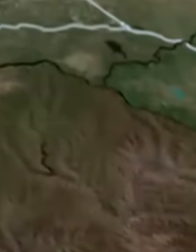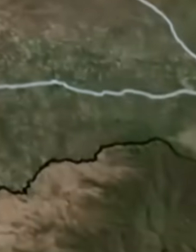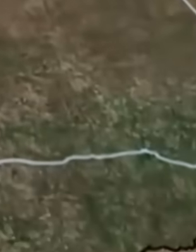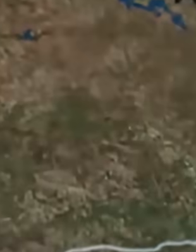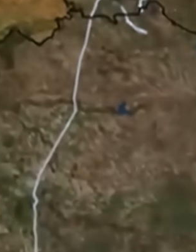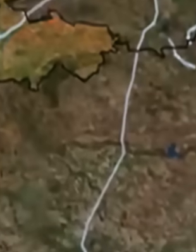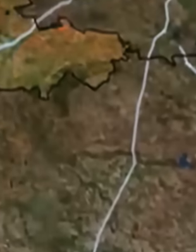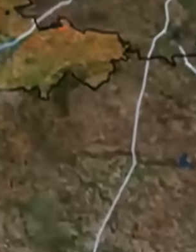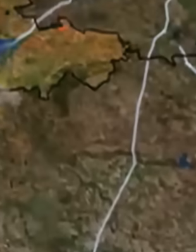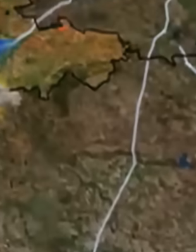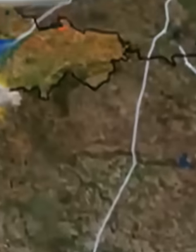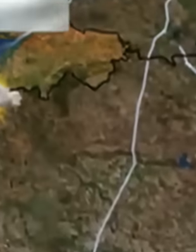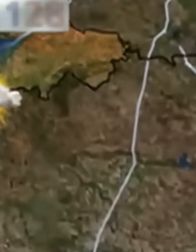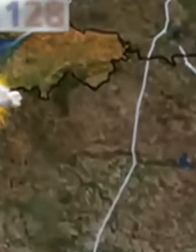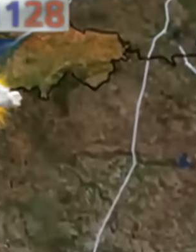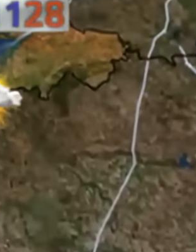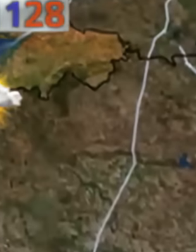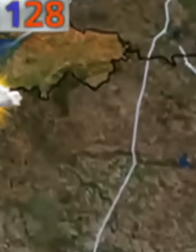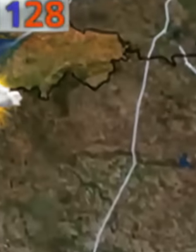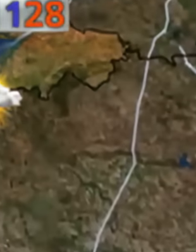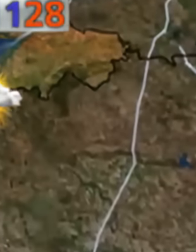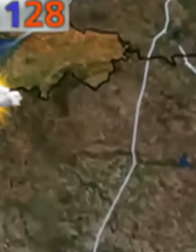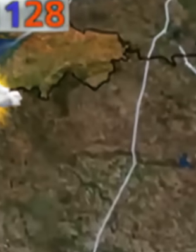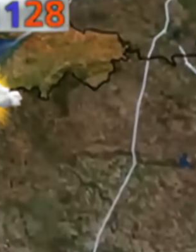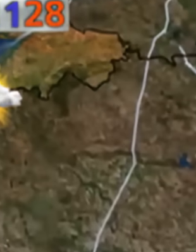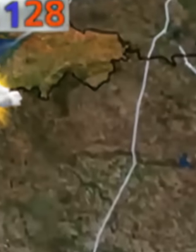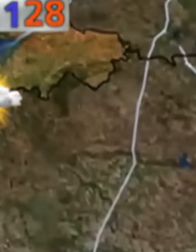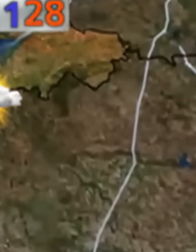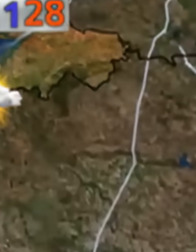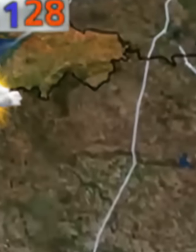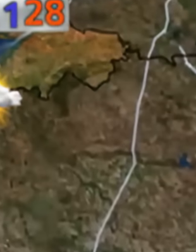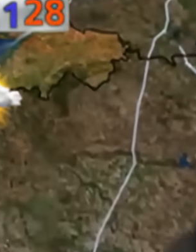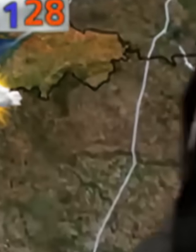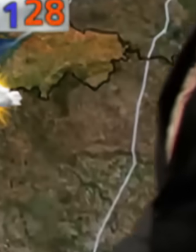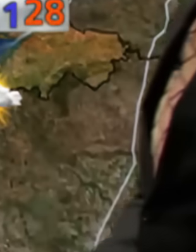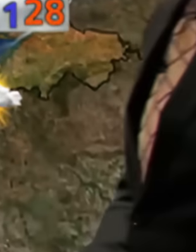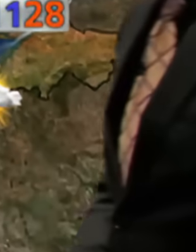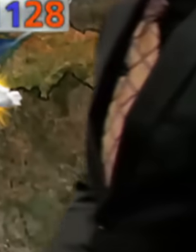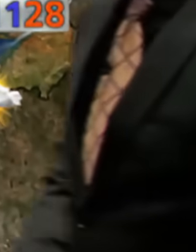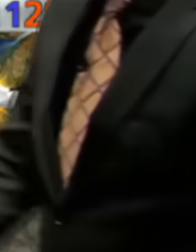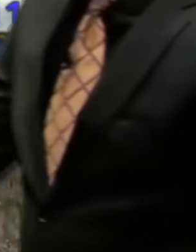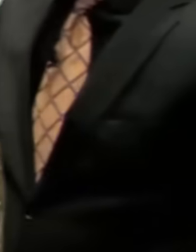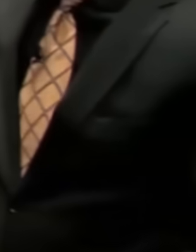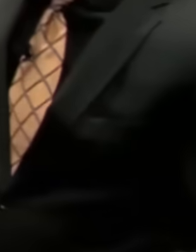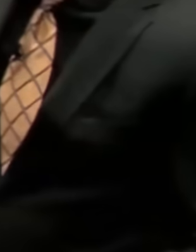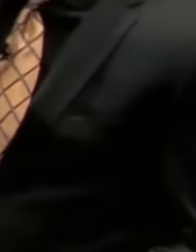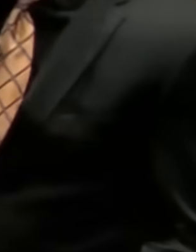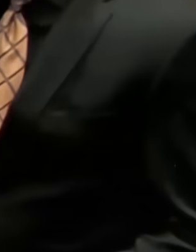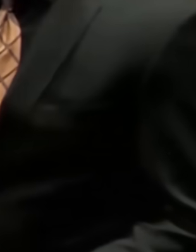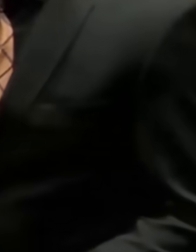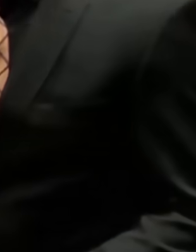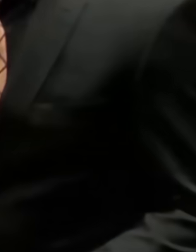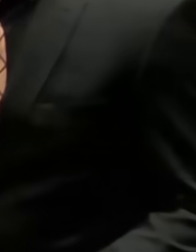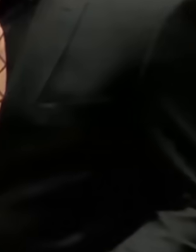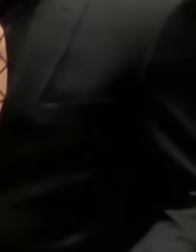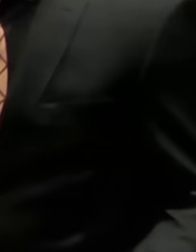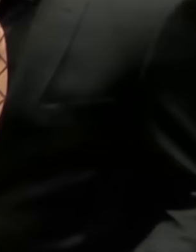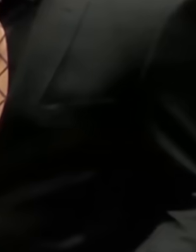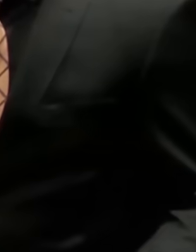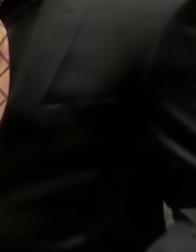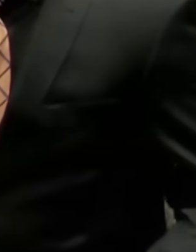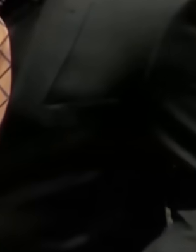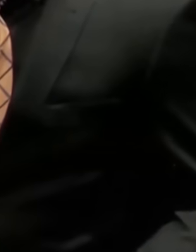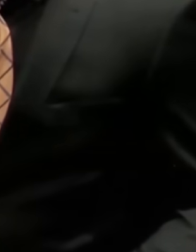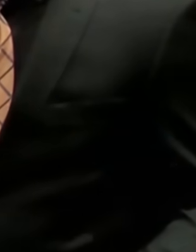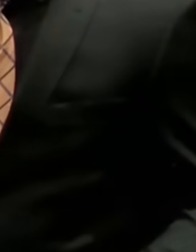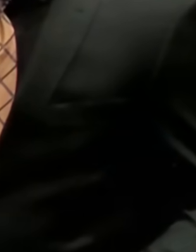fela ho leshome le metso robong ho fihla teng ho mashome a mabedi kaofela Northwest le teng o hlokomele re tla hlo tshetse Mafikeng e qale fela ho leshome le